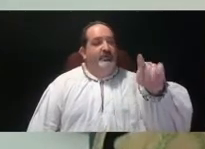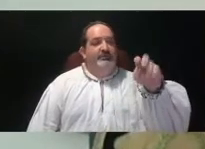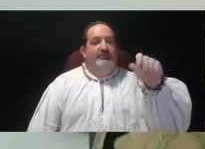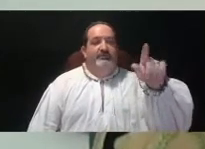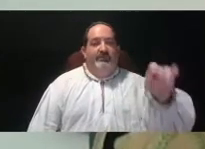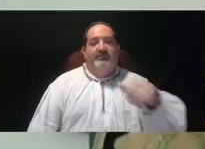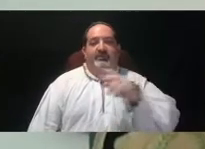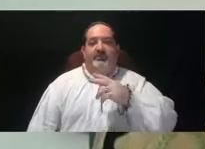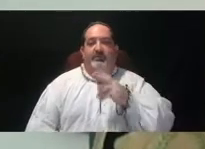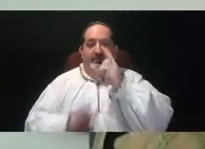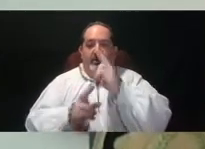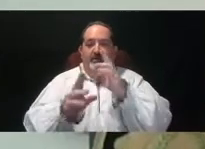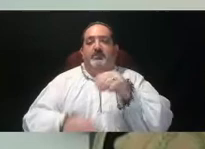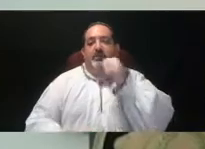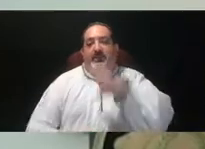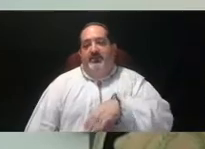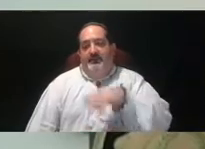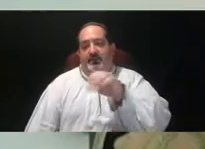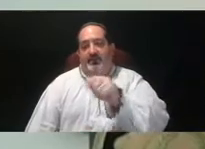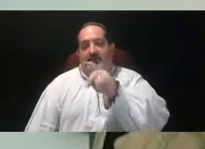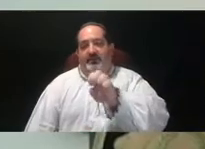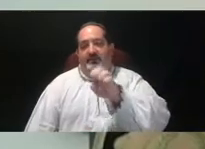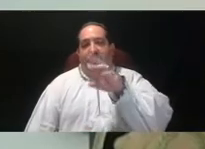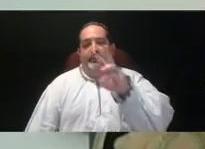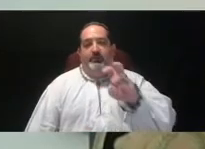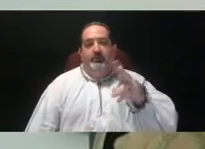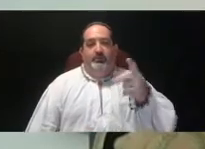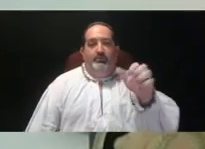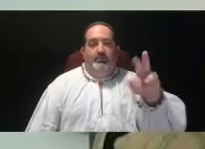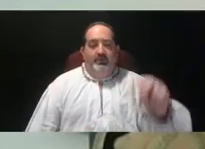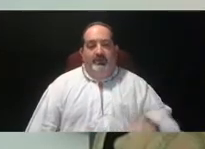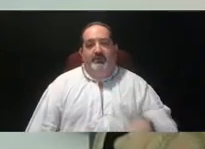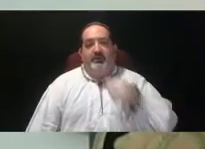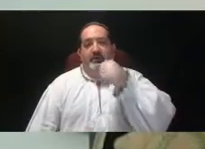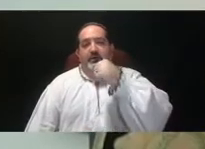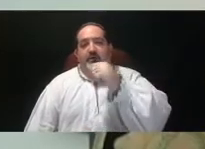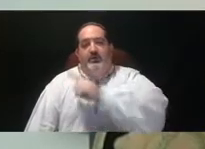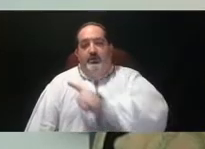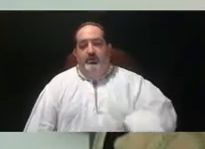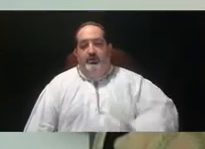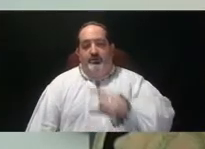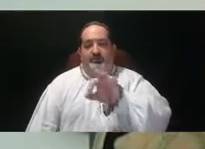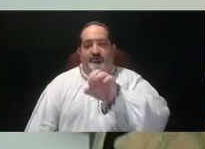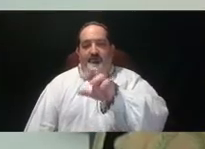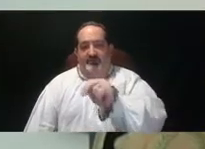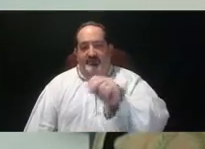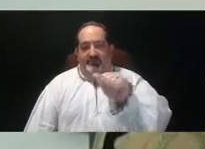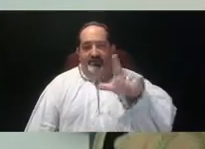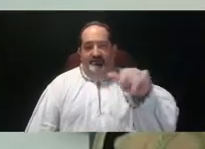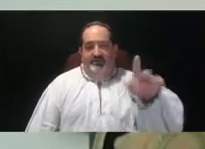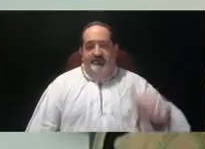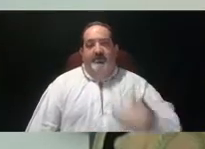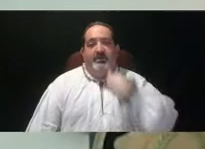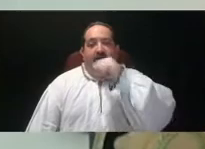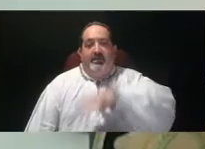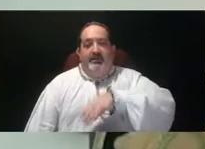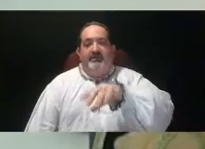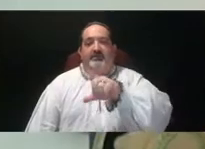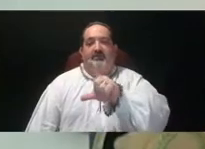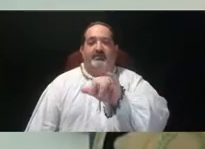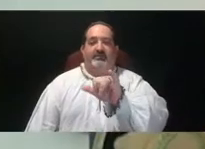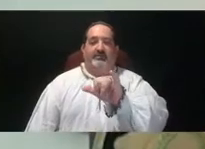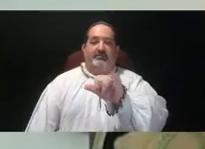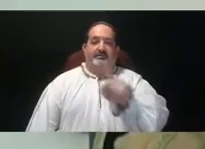Honourable Lady Enid Wynne, Lord Finn Alotgren, Lady Liz von der